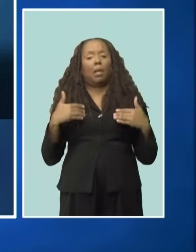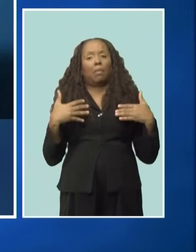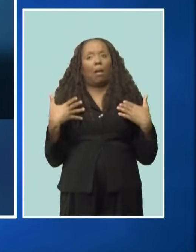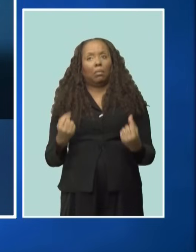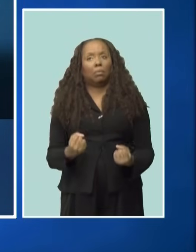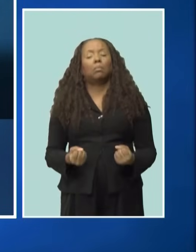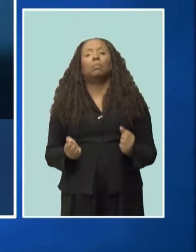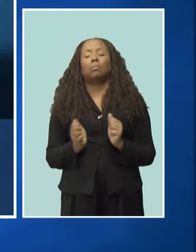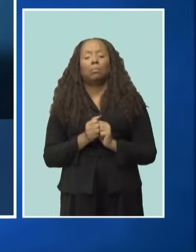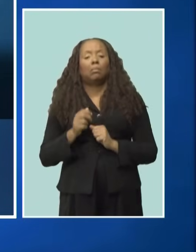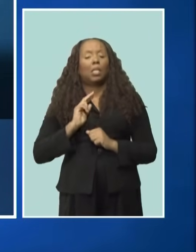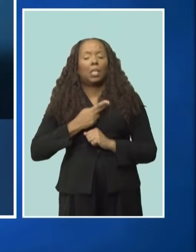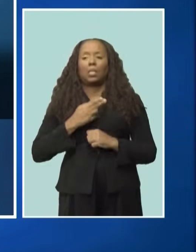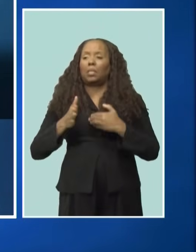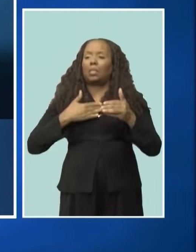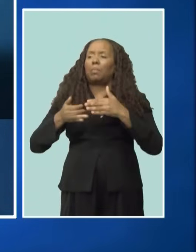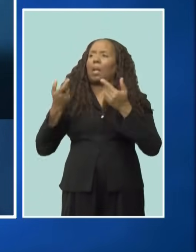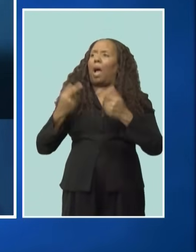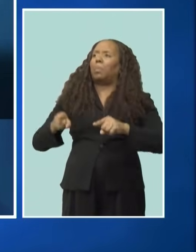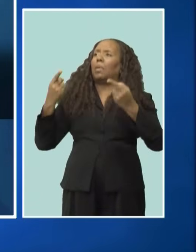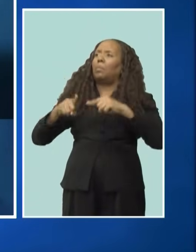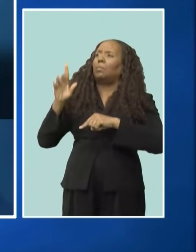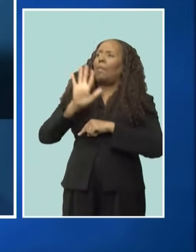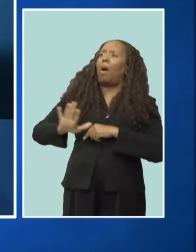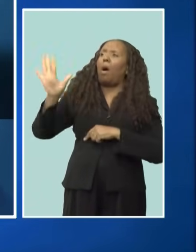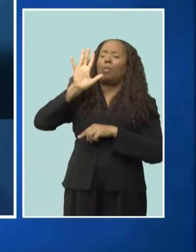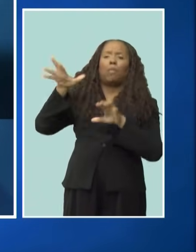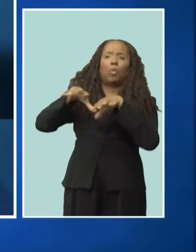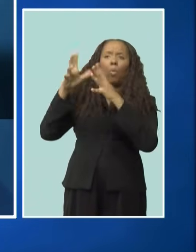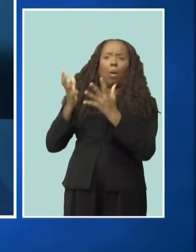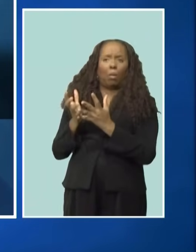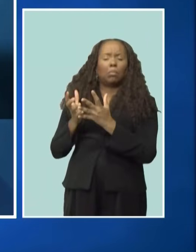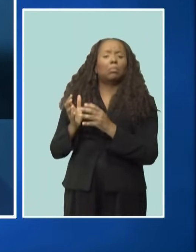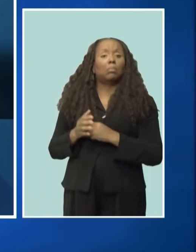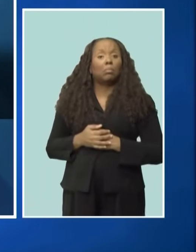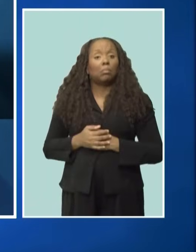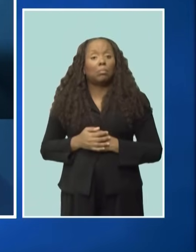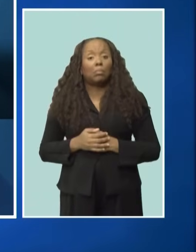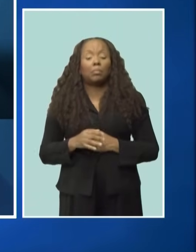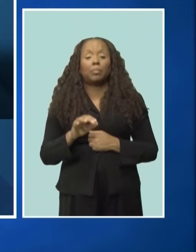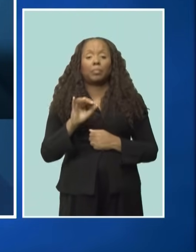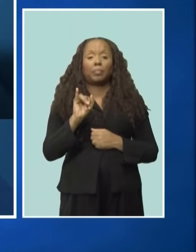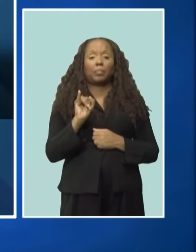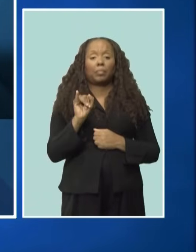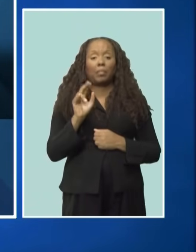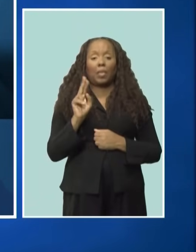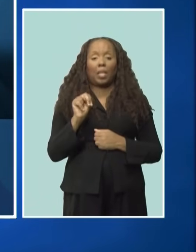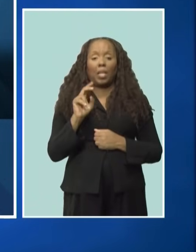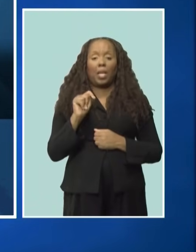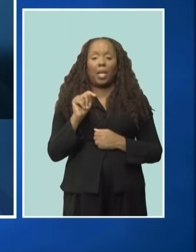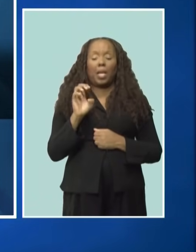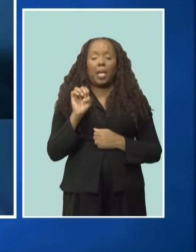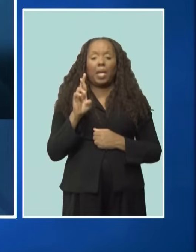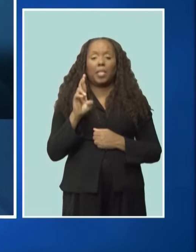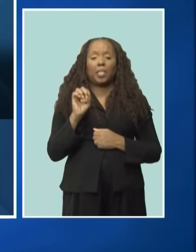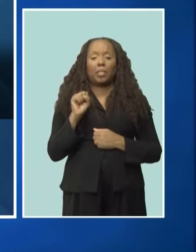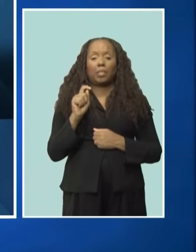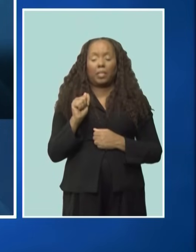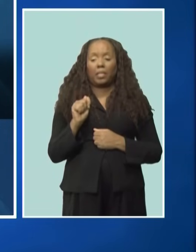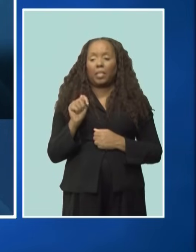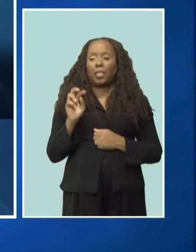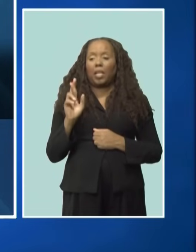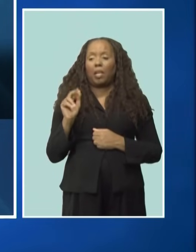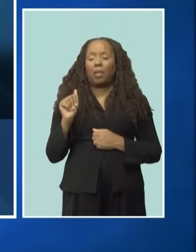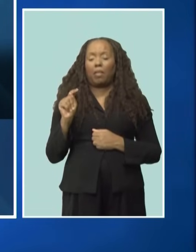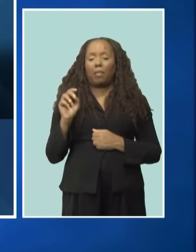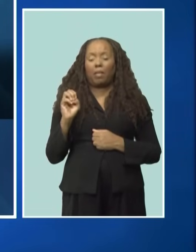of elevated global inflation. Interest rates have reduced because of the improvement in the country's